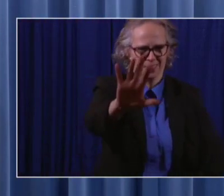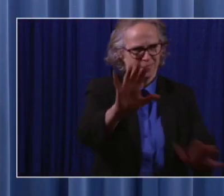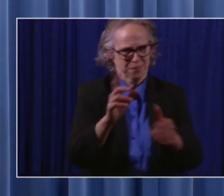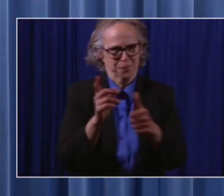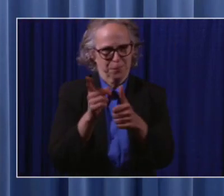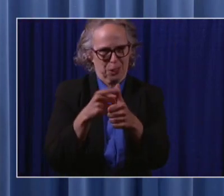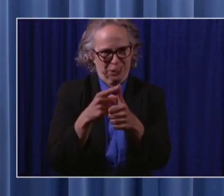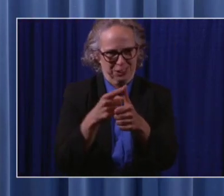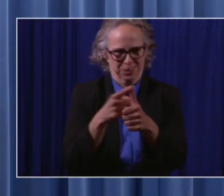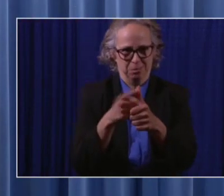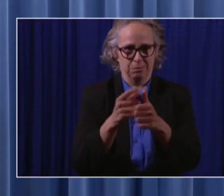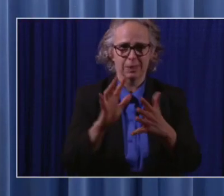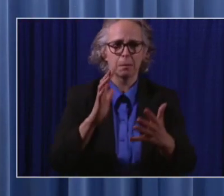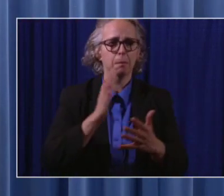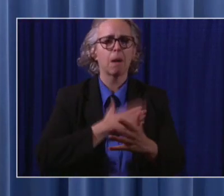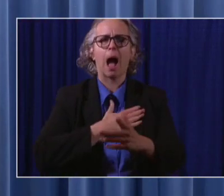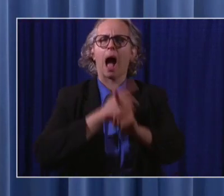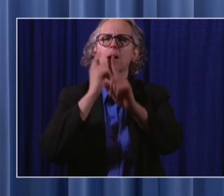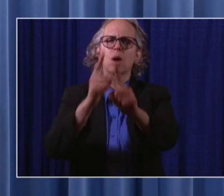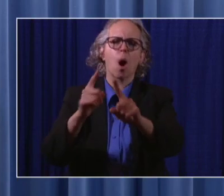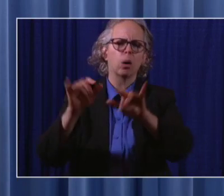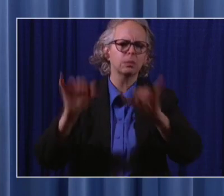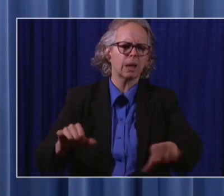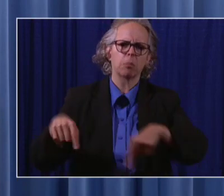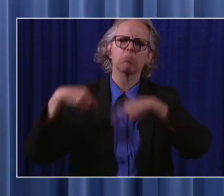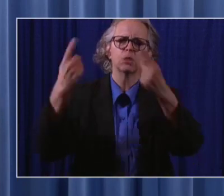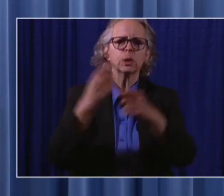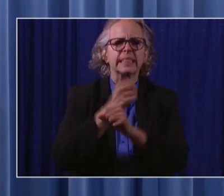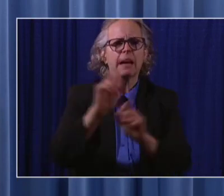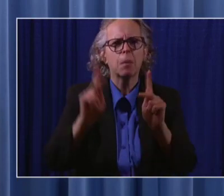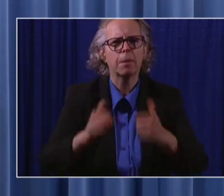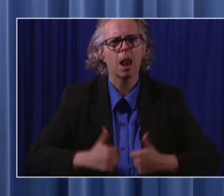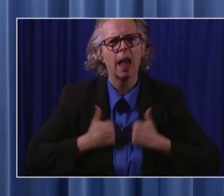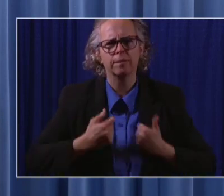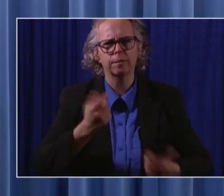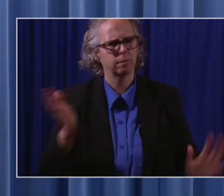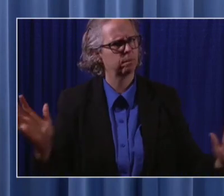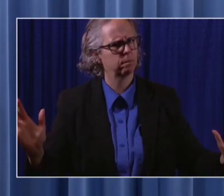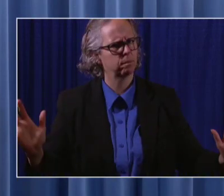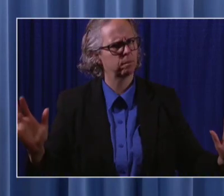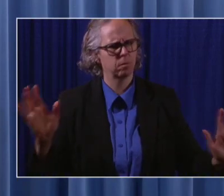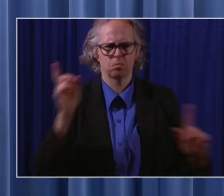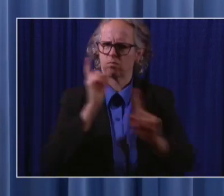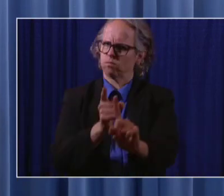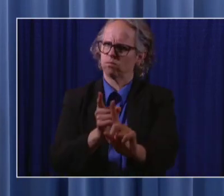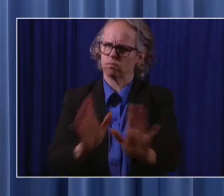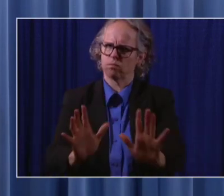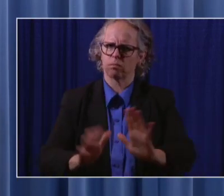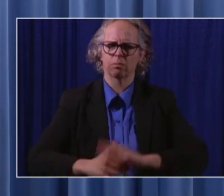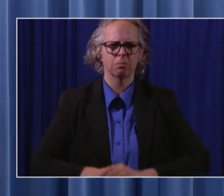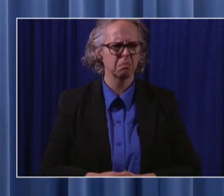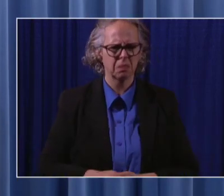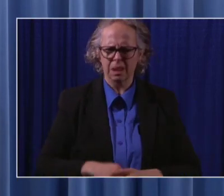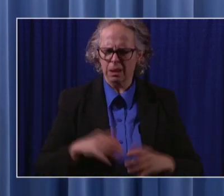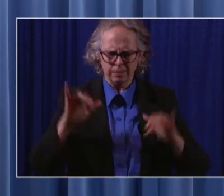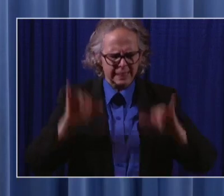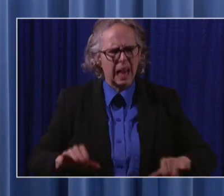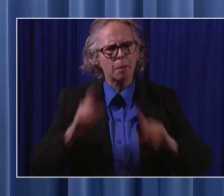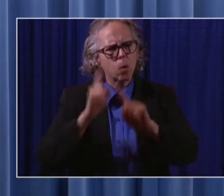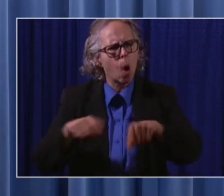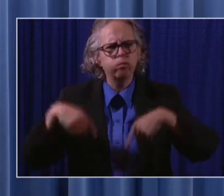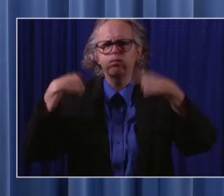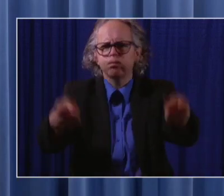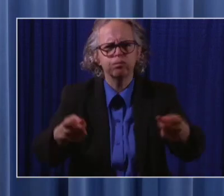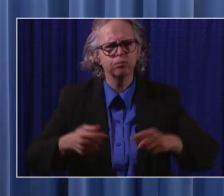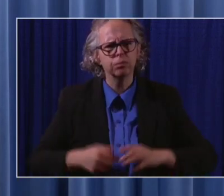been to save lives. That is the essential goal of what we've been doing. So that's number one, and